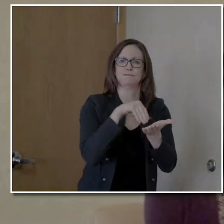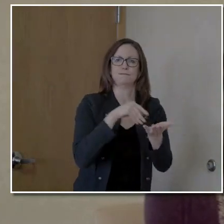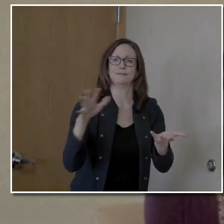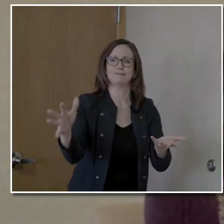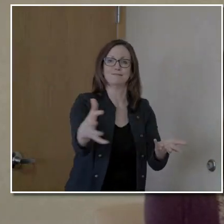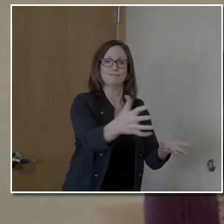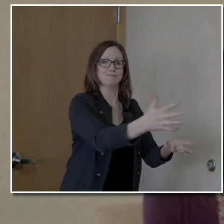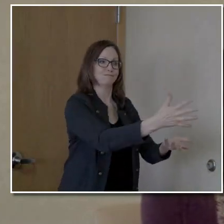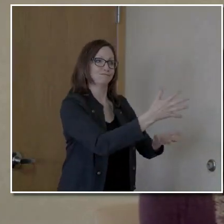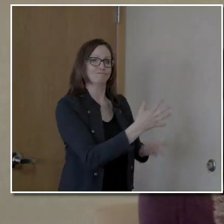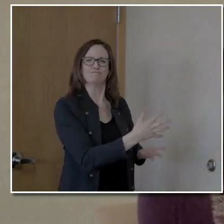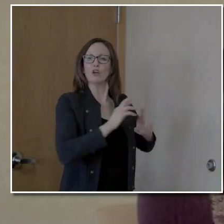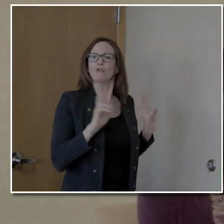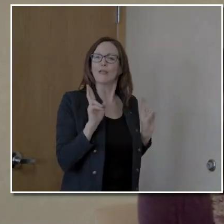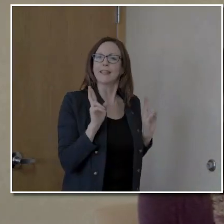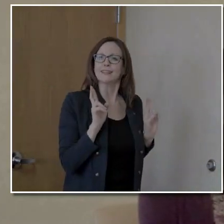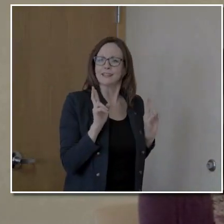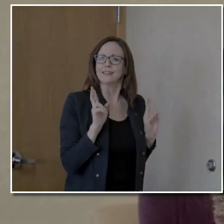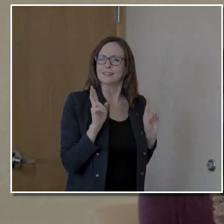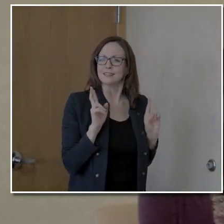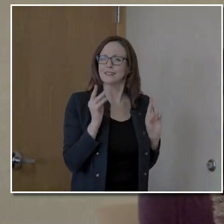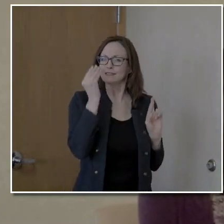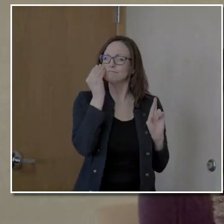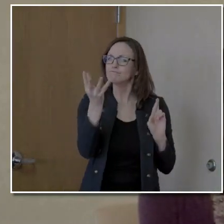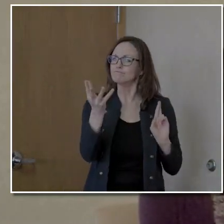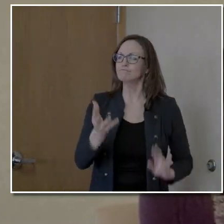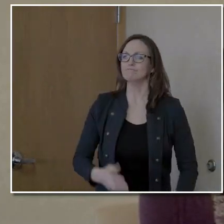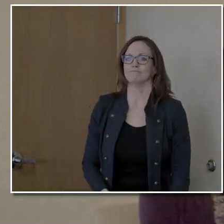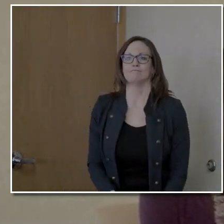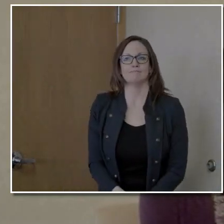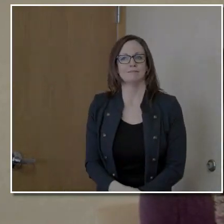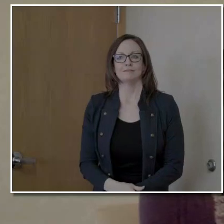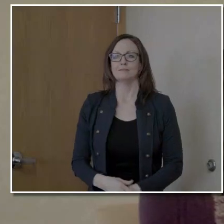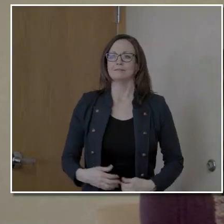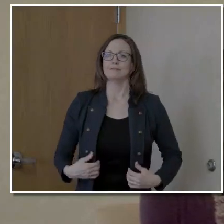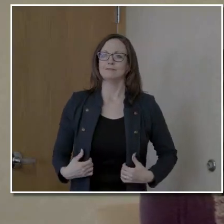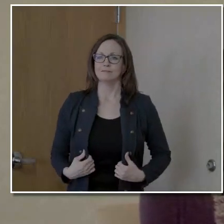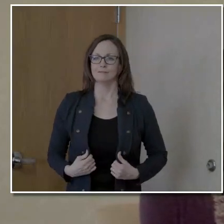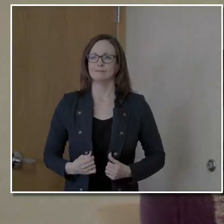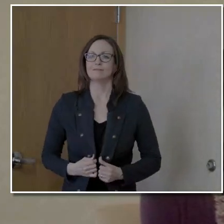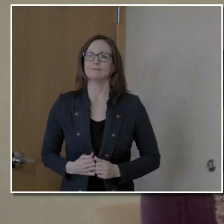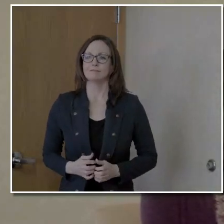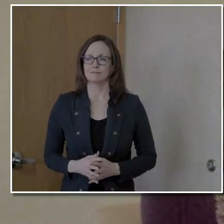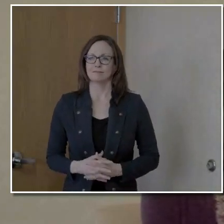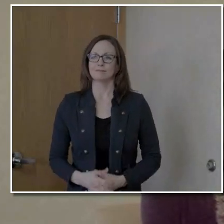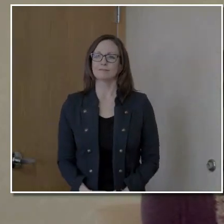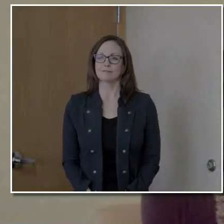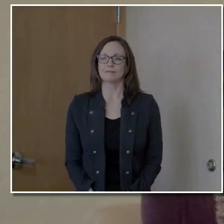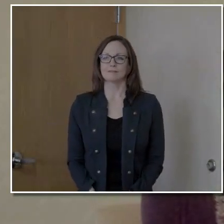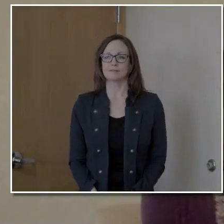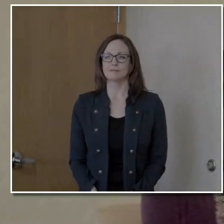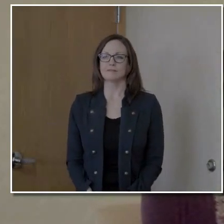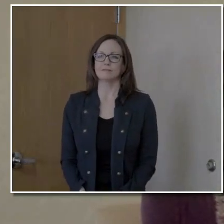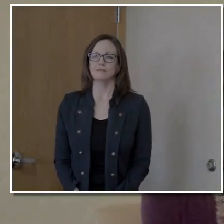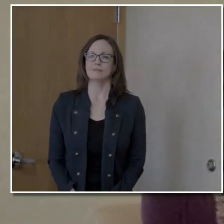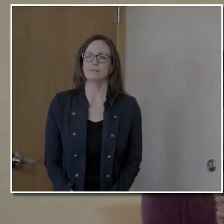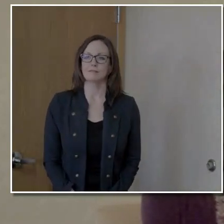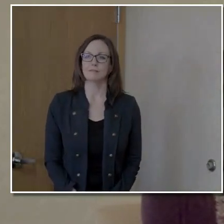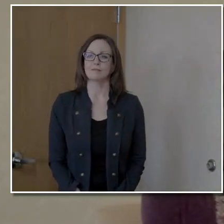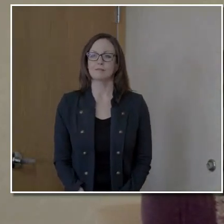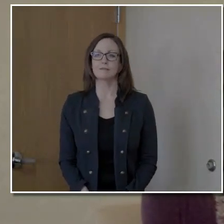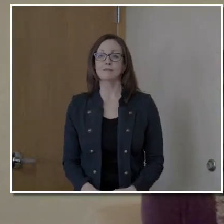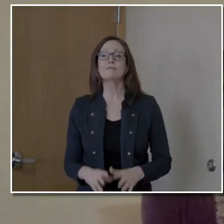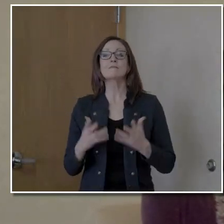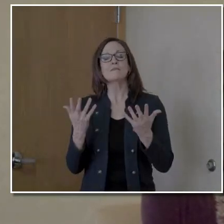Milwaukee corrections facility. What other plans does the Guard have to help the state in administering COVID-19 testing and safety measures in